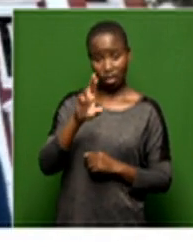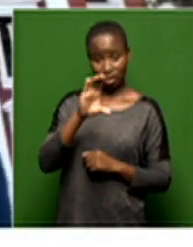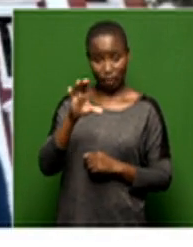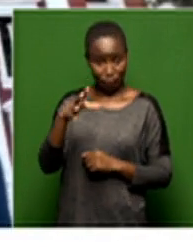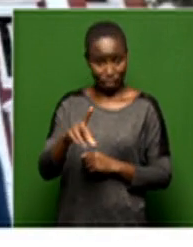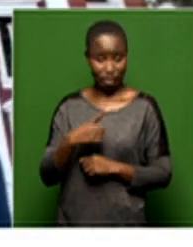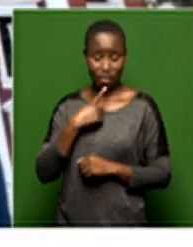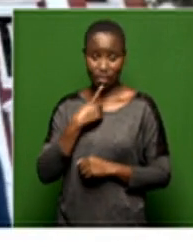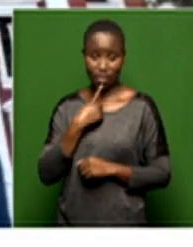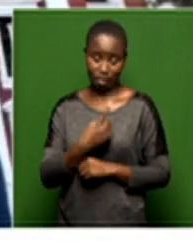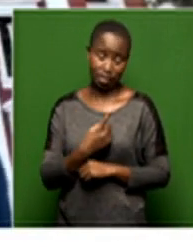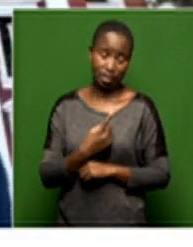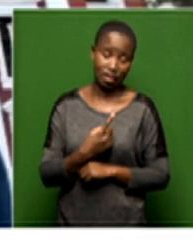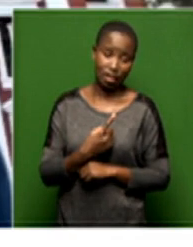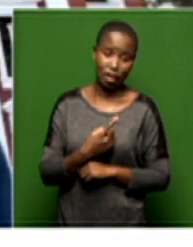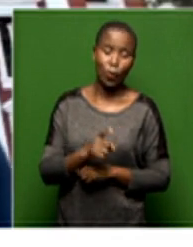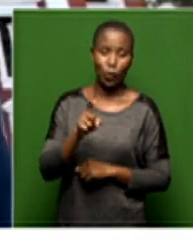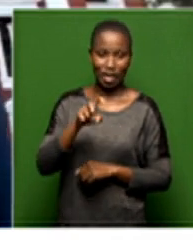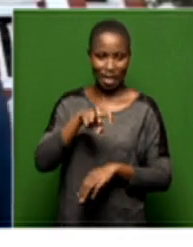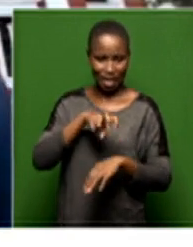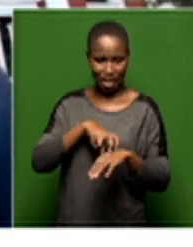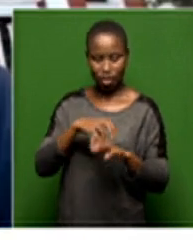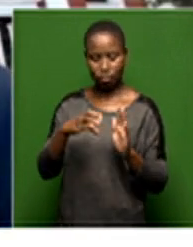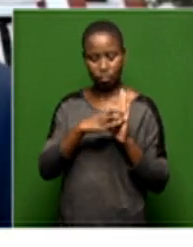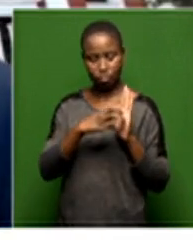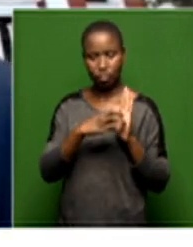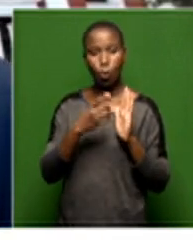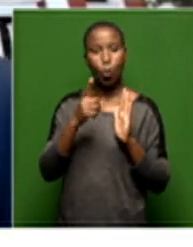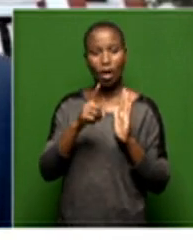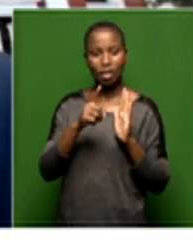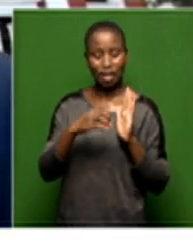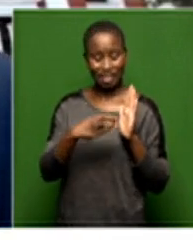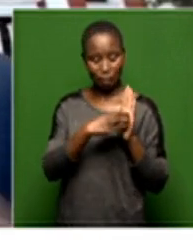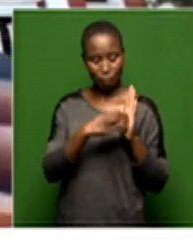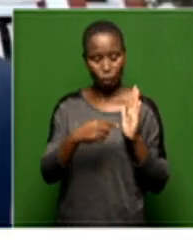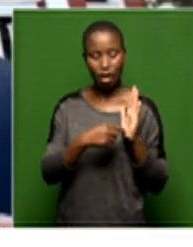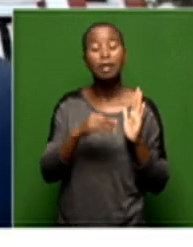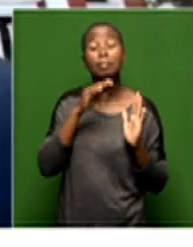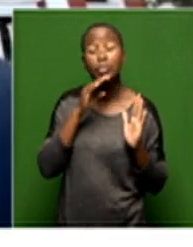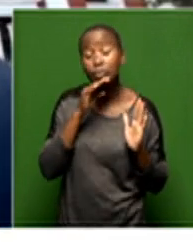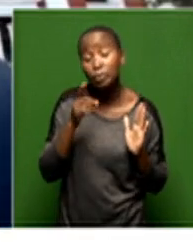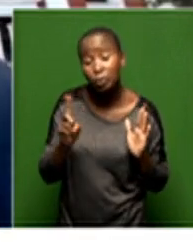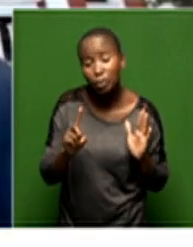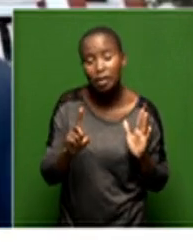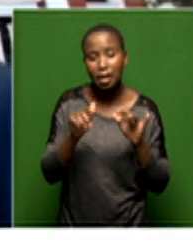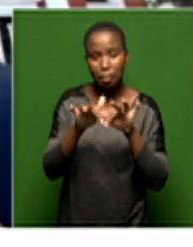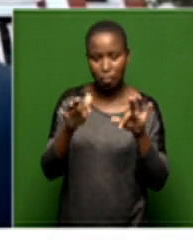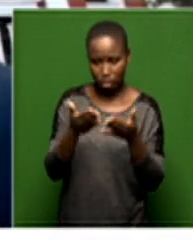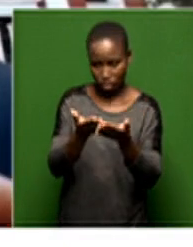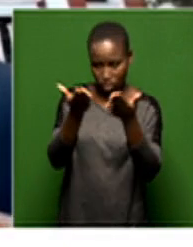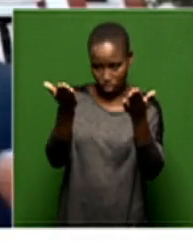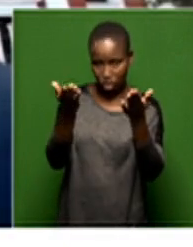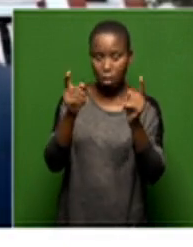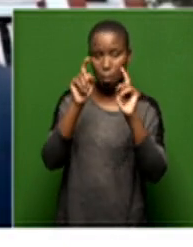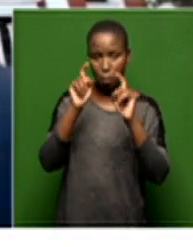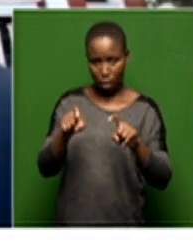on reparation, you also need symbolic reparation. Symbolic meaning that in the public spaces, we have to transform